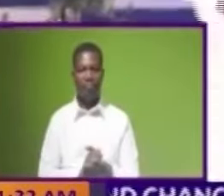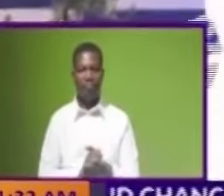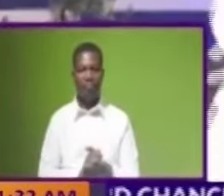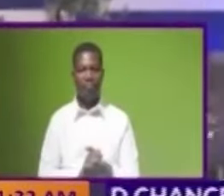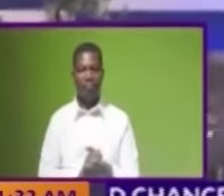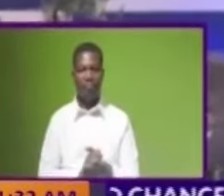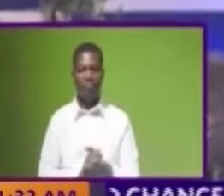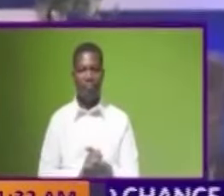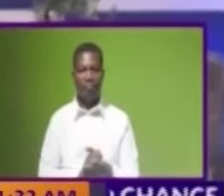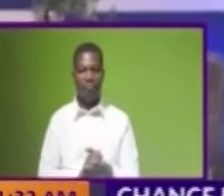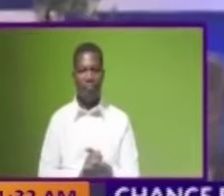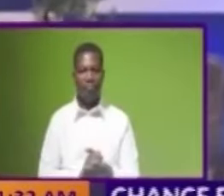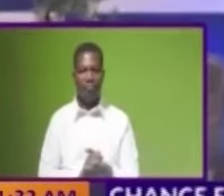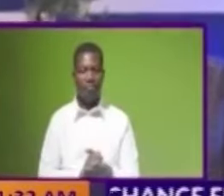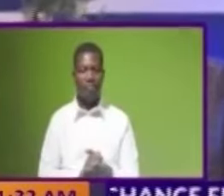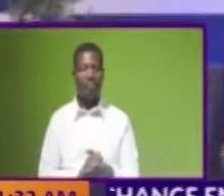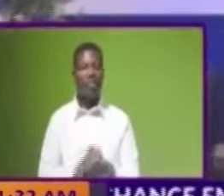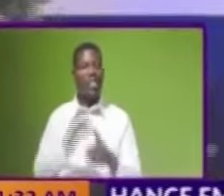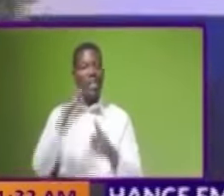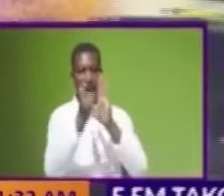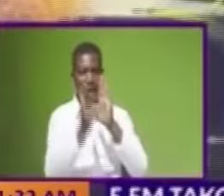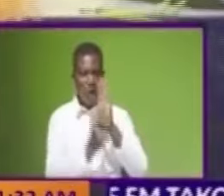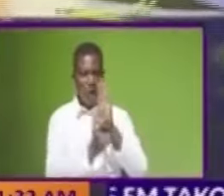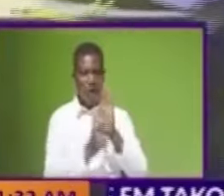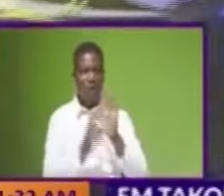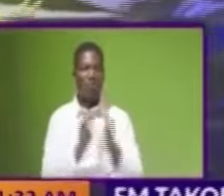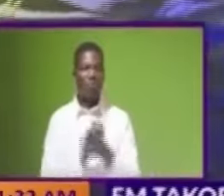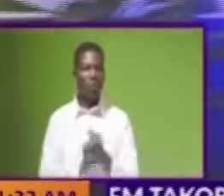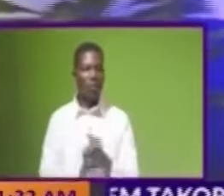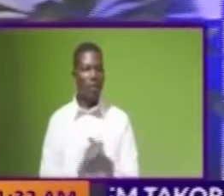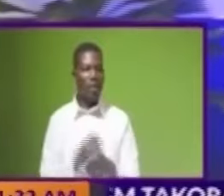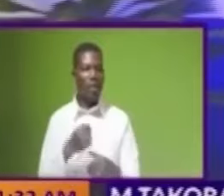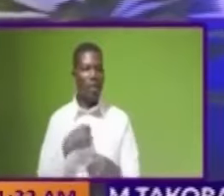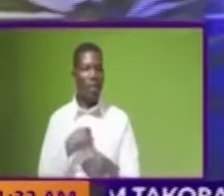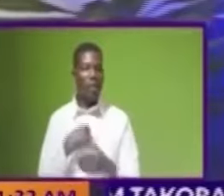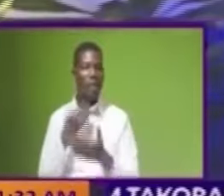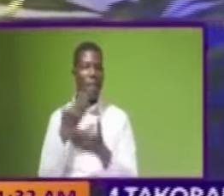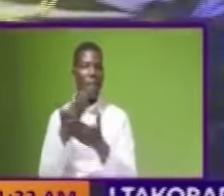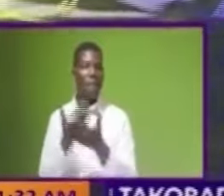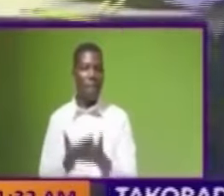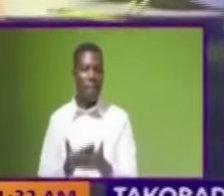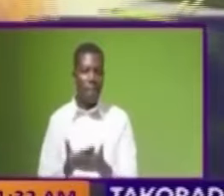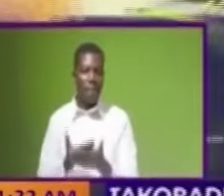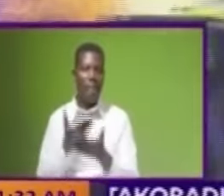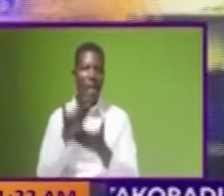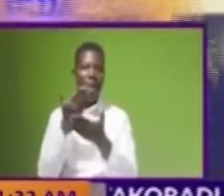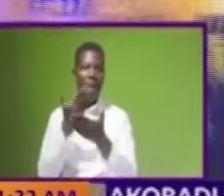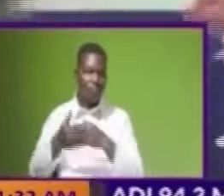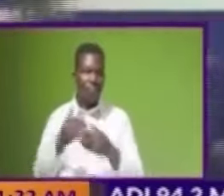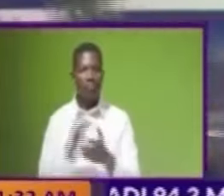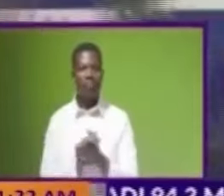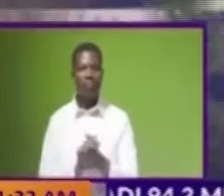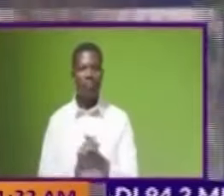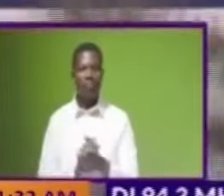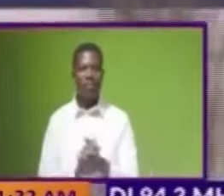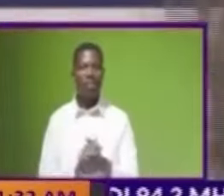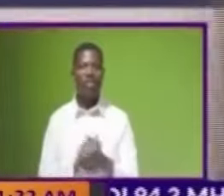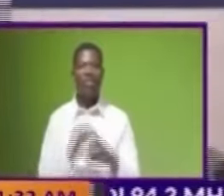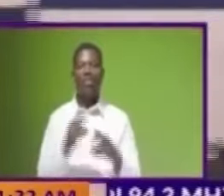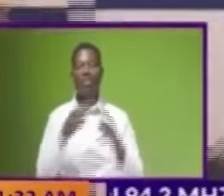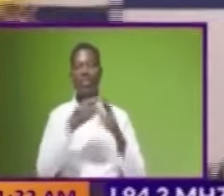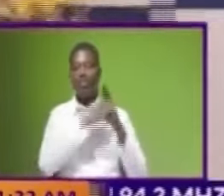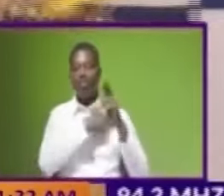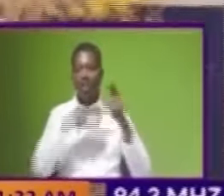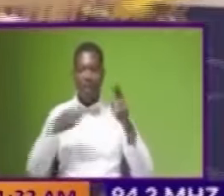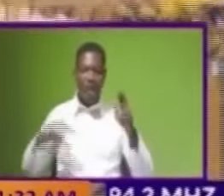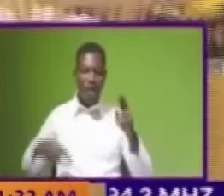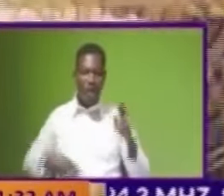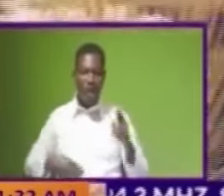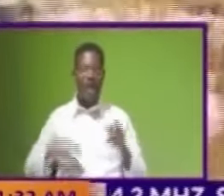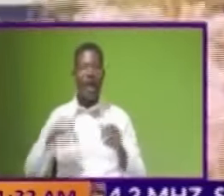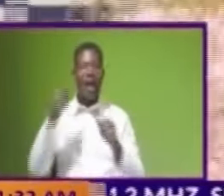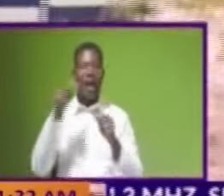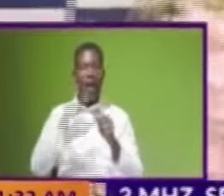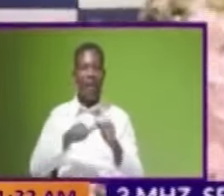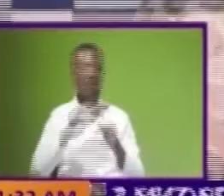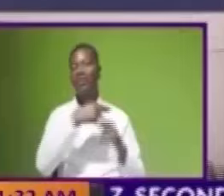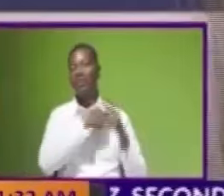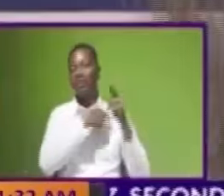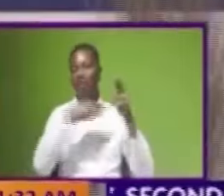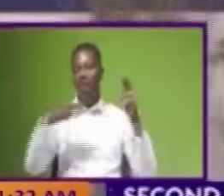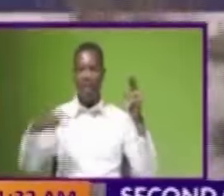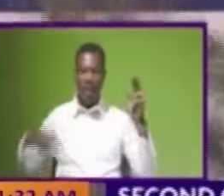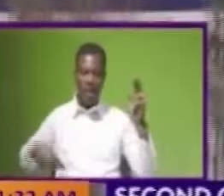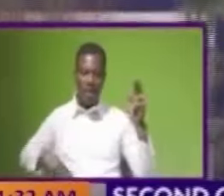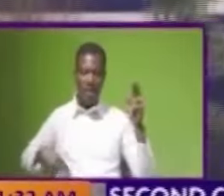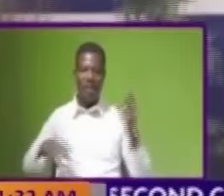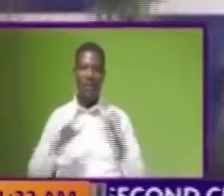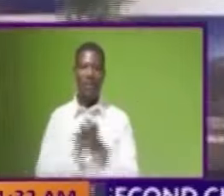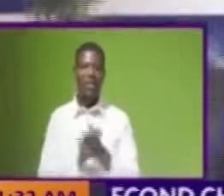Wabra, oh, my, no money for ever all the resources, all the accoutrement. I